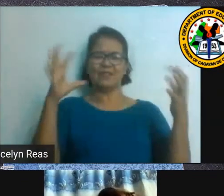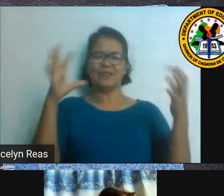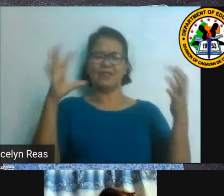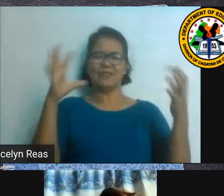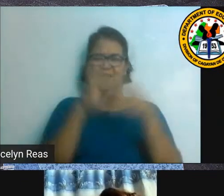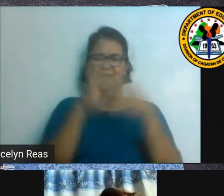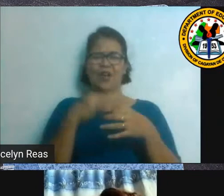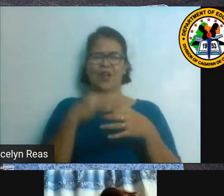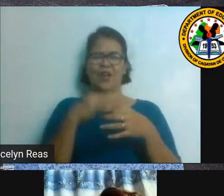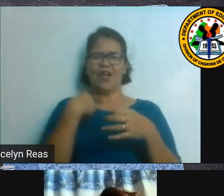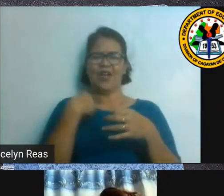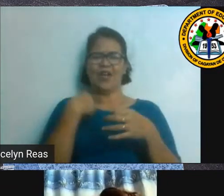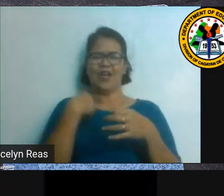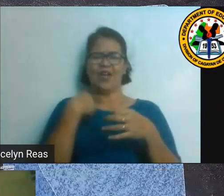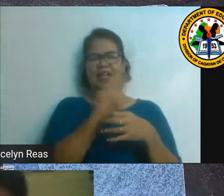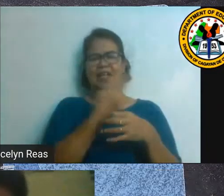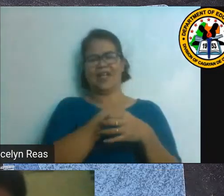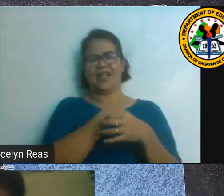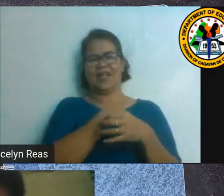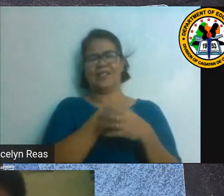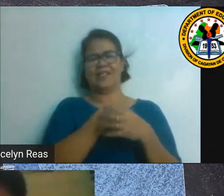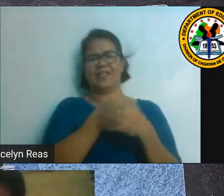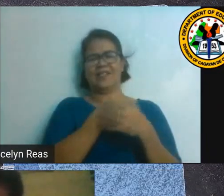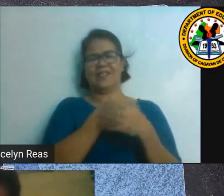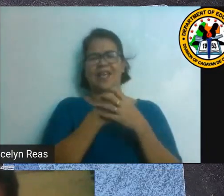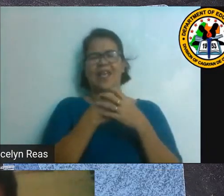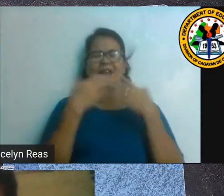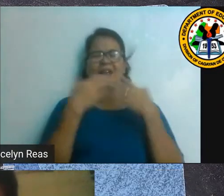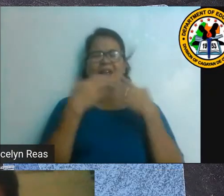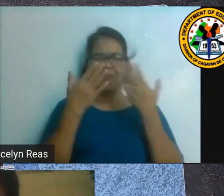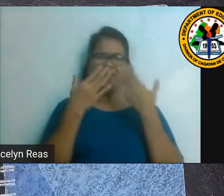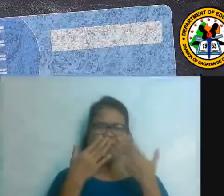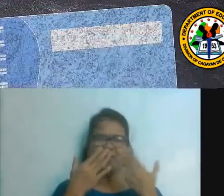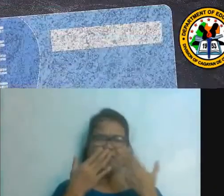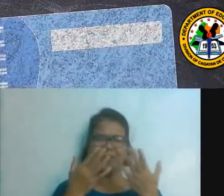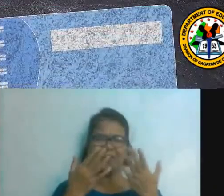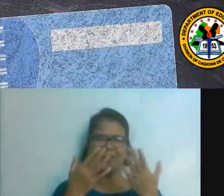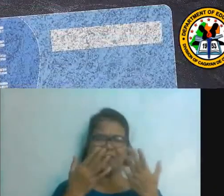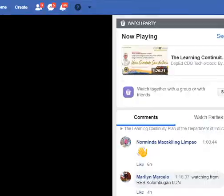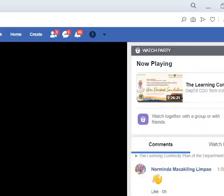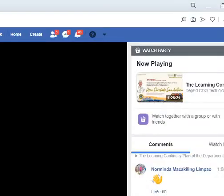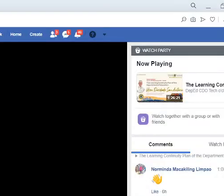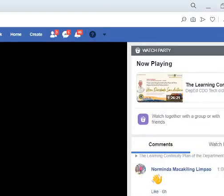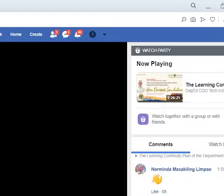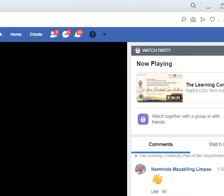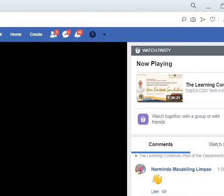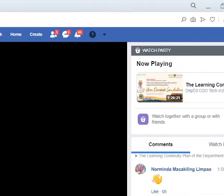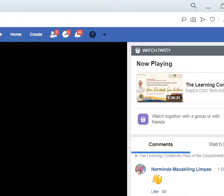Bye-bye. See you June 8. See you June 8. Bye-bye po. See